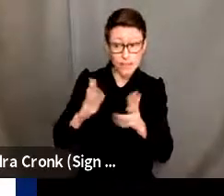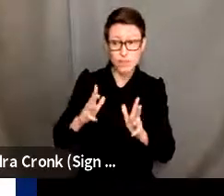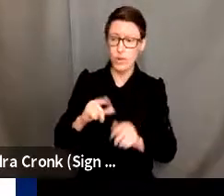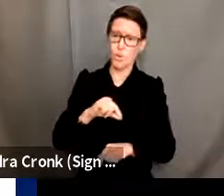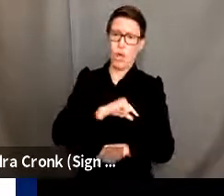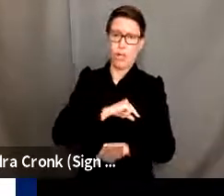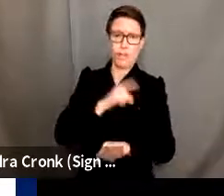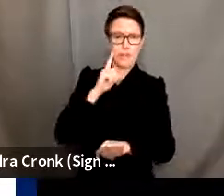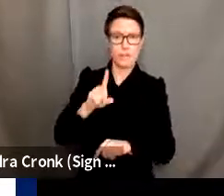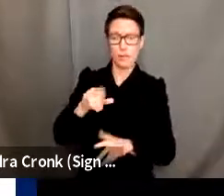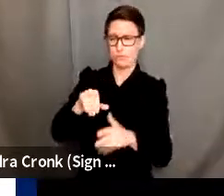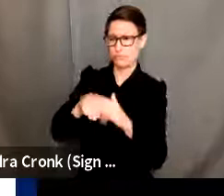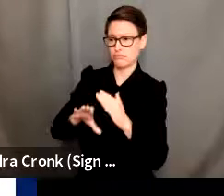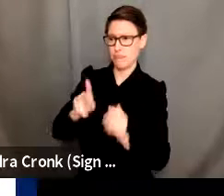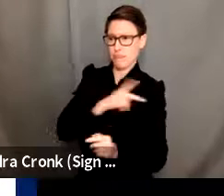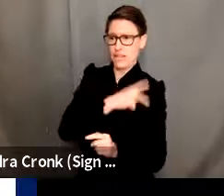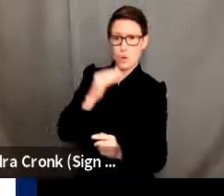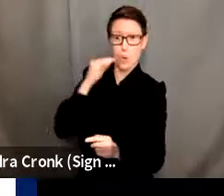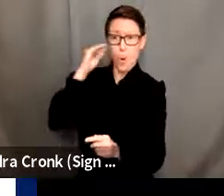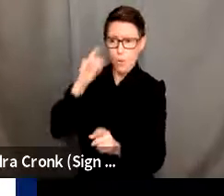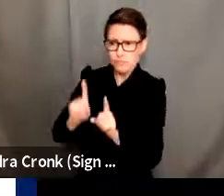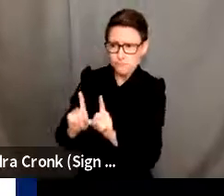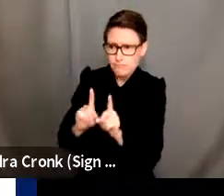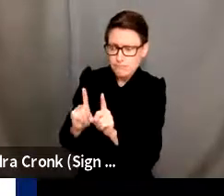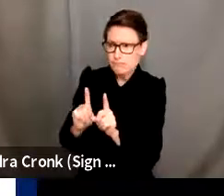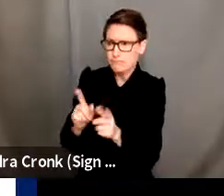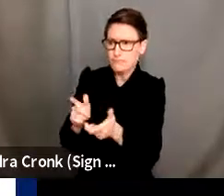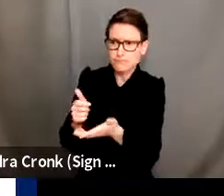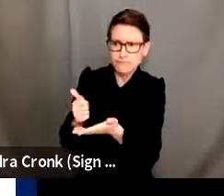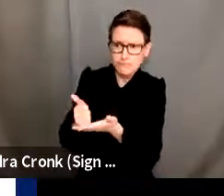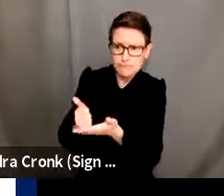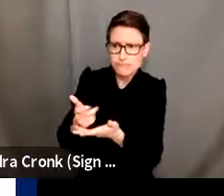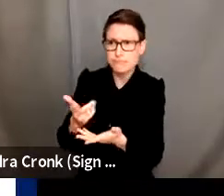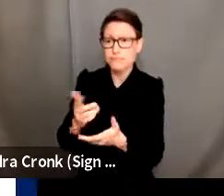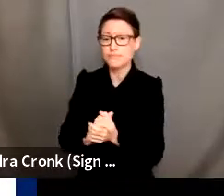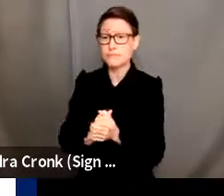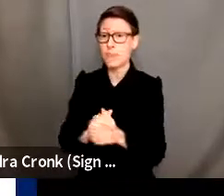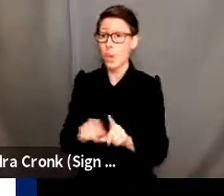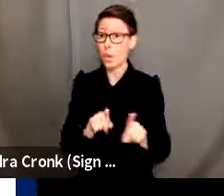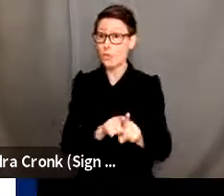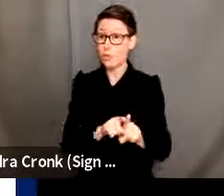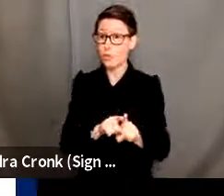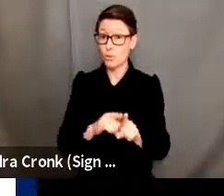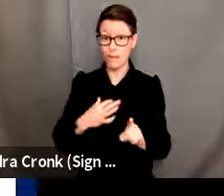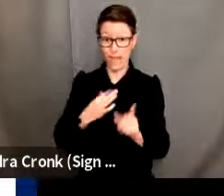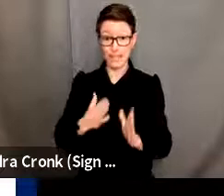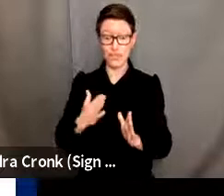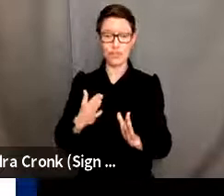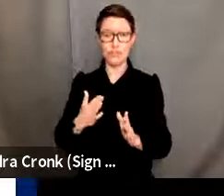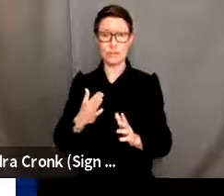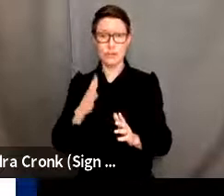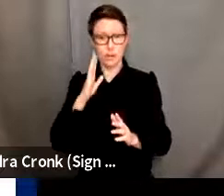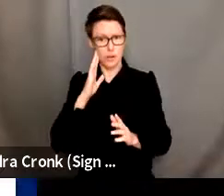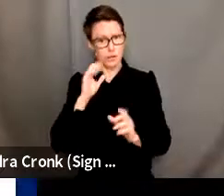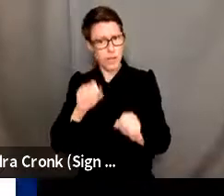We also have our volunteers going to facilities. Once the